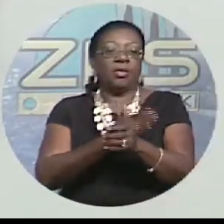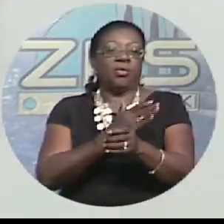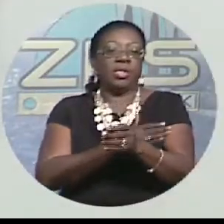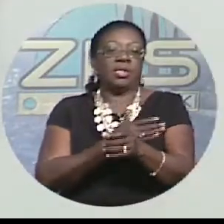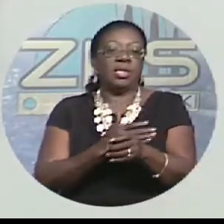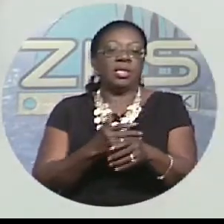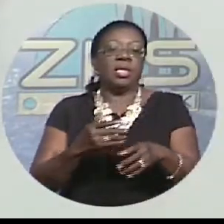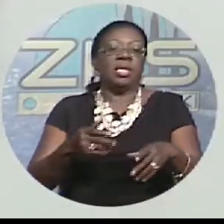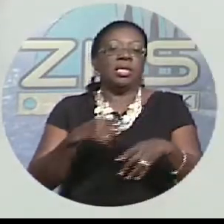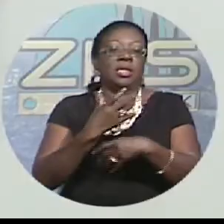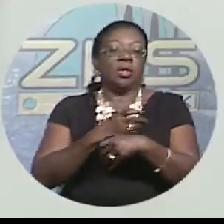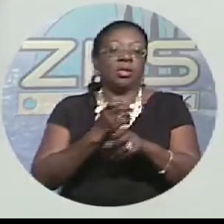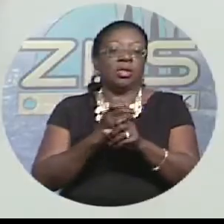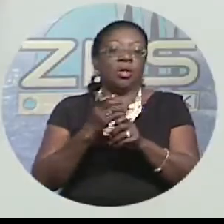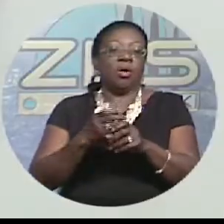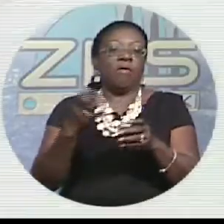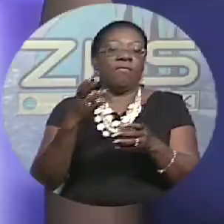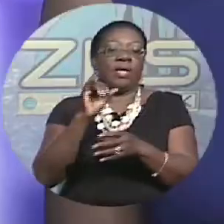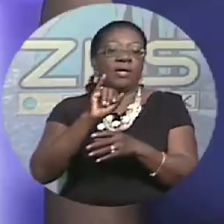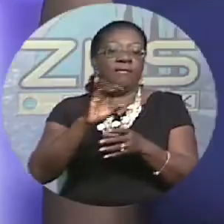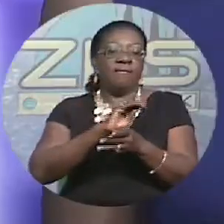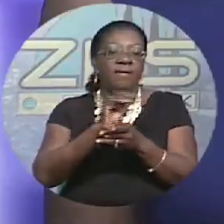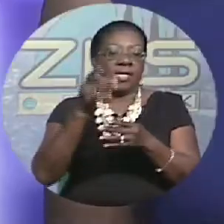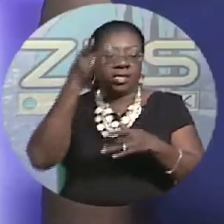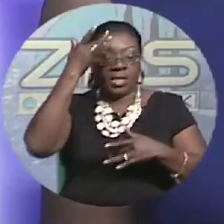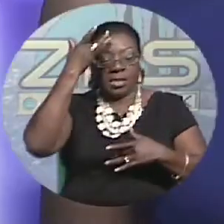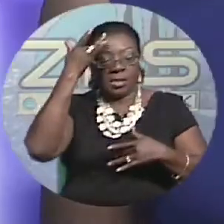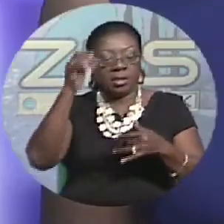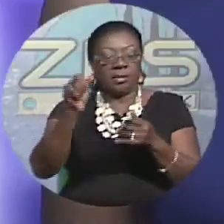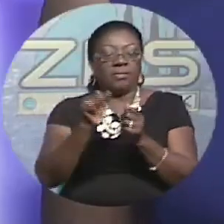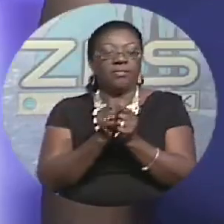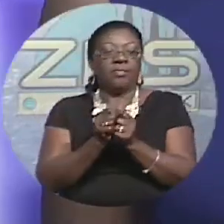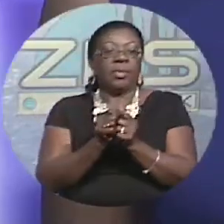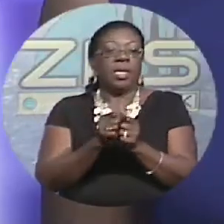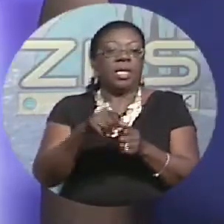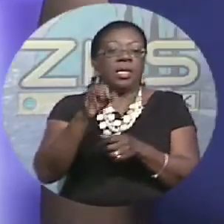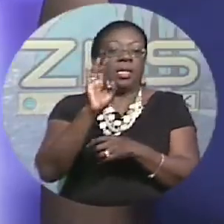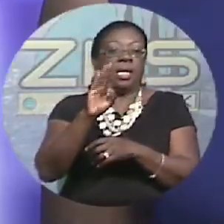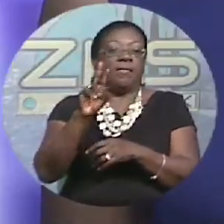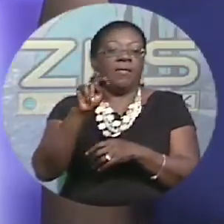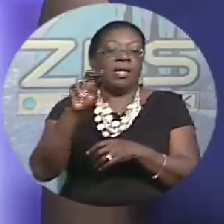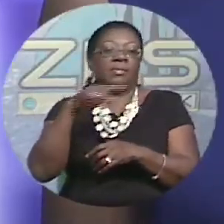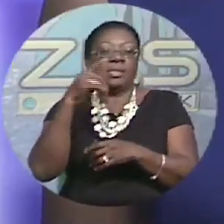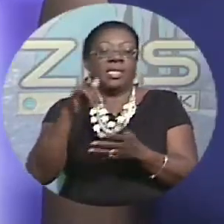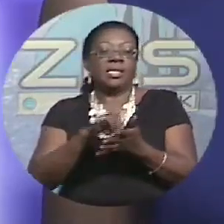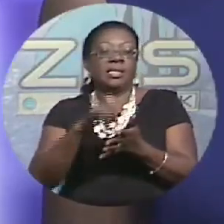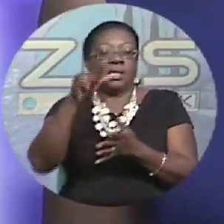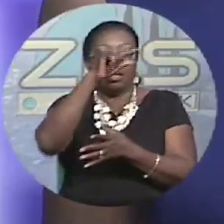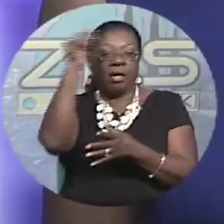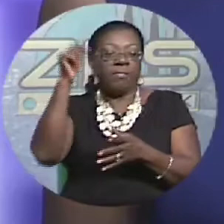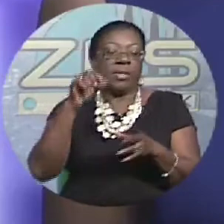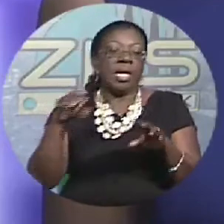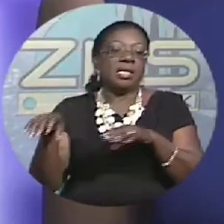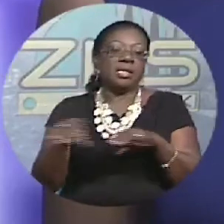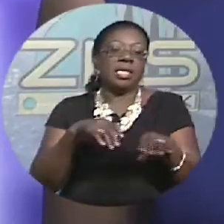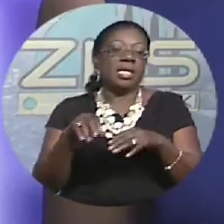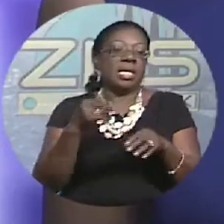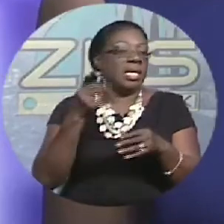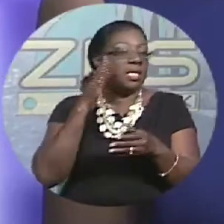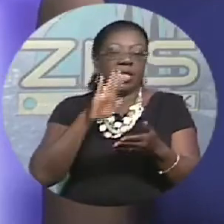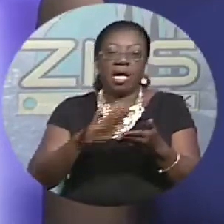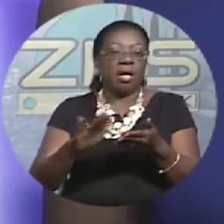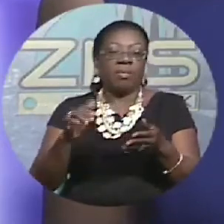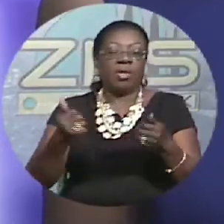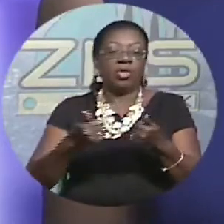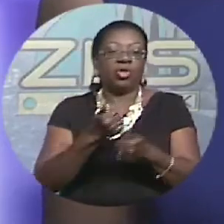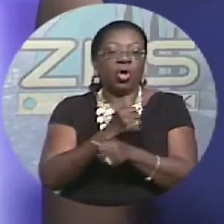chances of infections. Additionally, the opposition leader said the government has done a terrible job in informing the